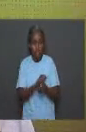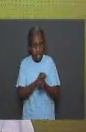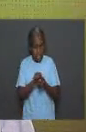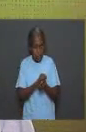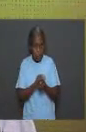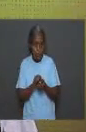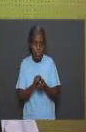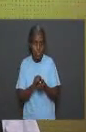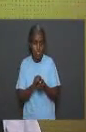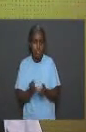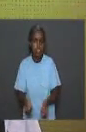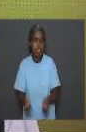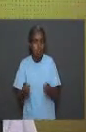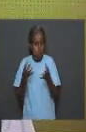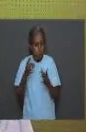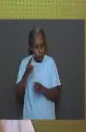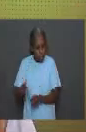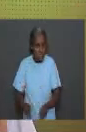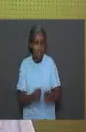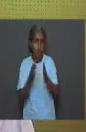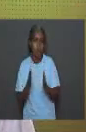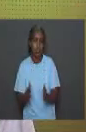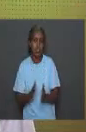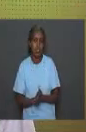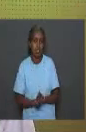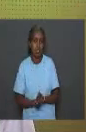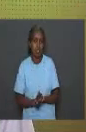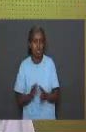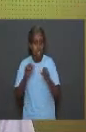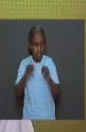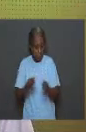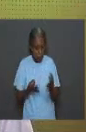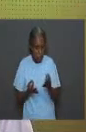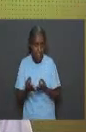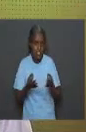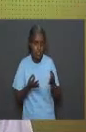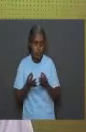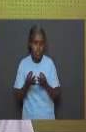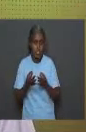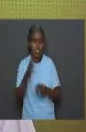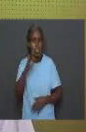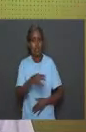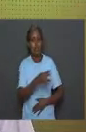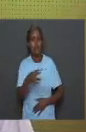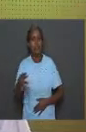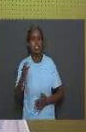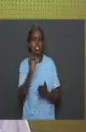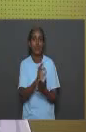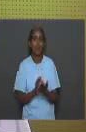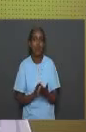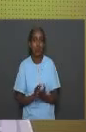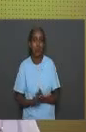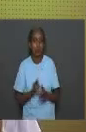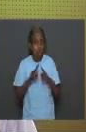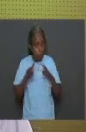of elimination is more systematic and can be expressed in matrix